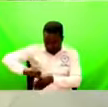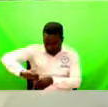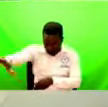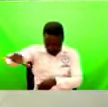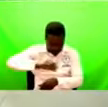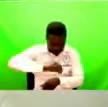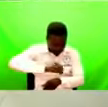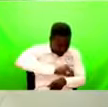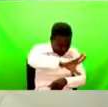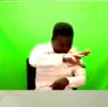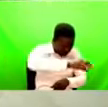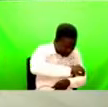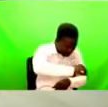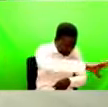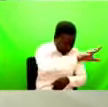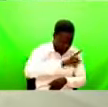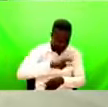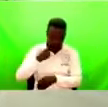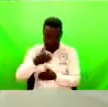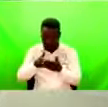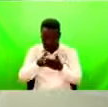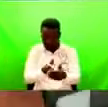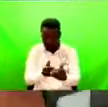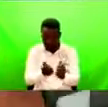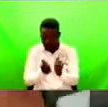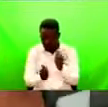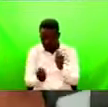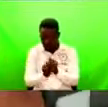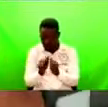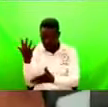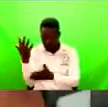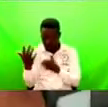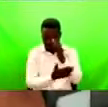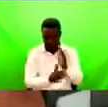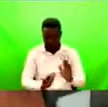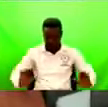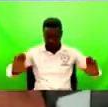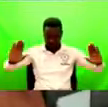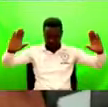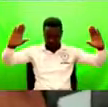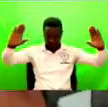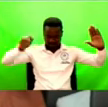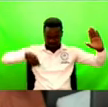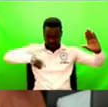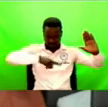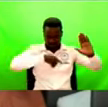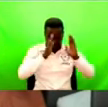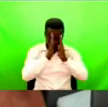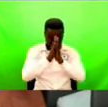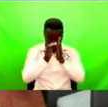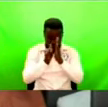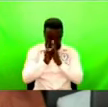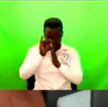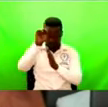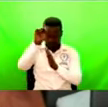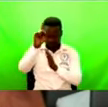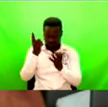lead us. Therefore, with uplifted hands, O God, we pray that your persons shall